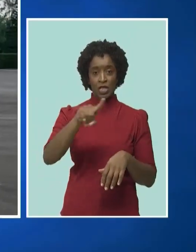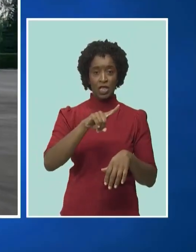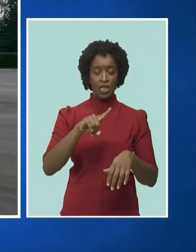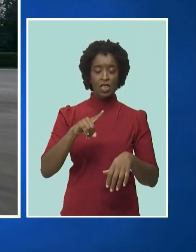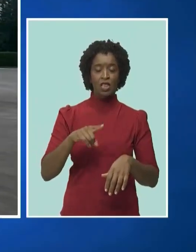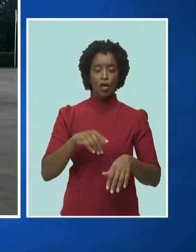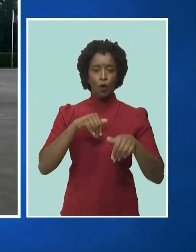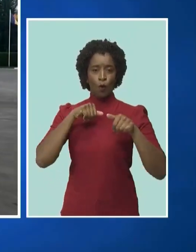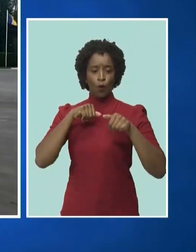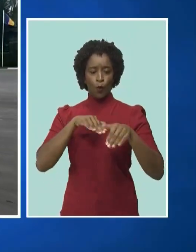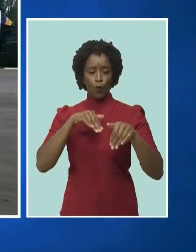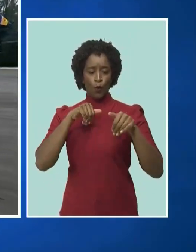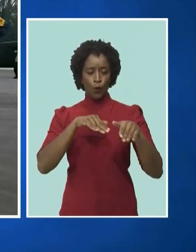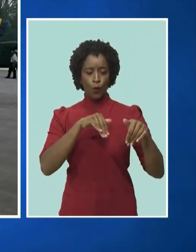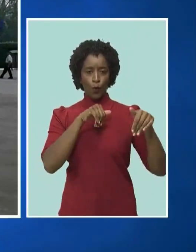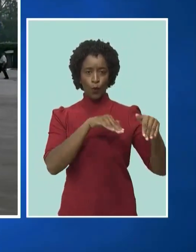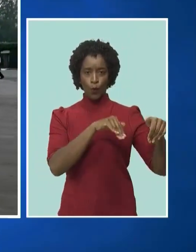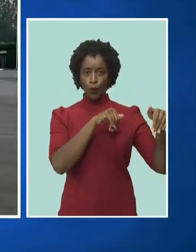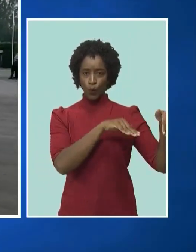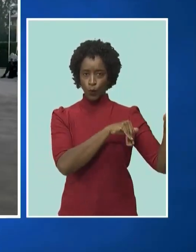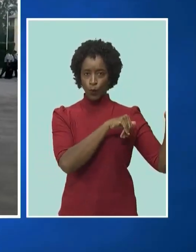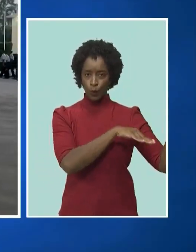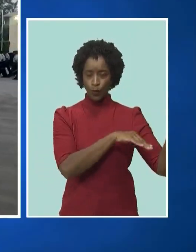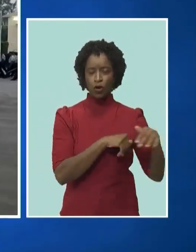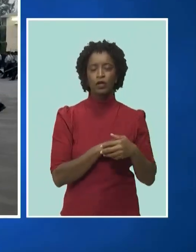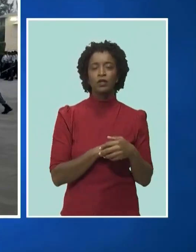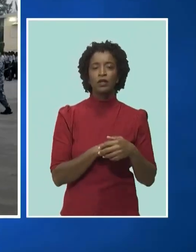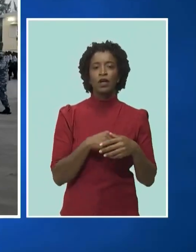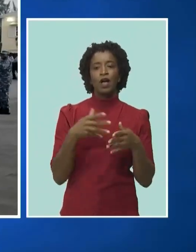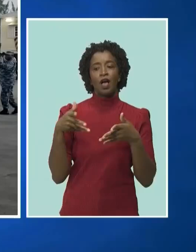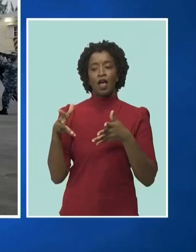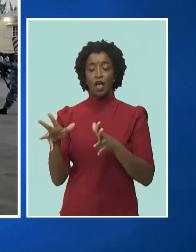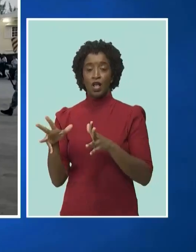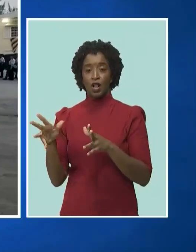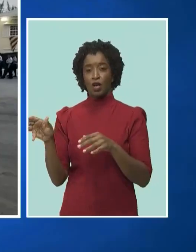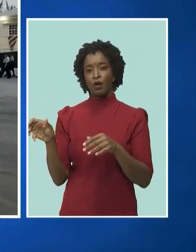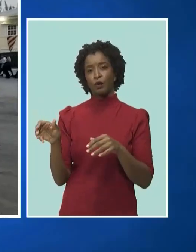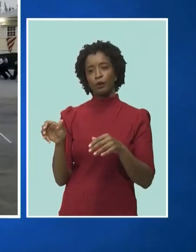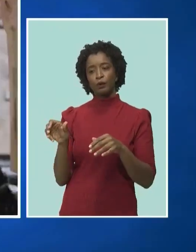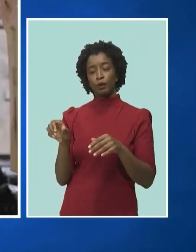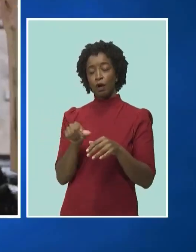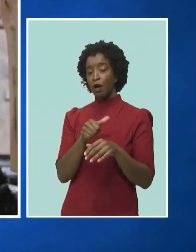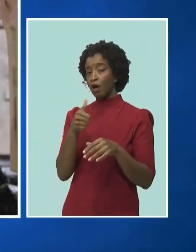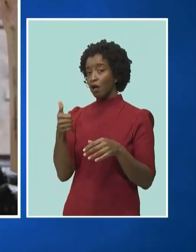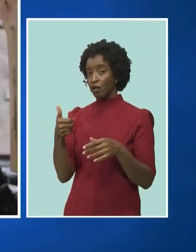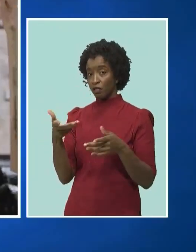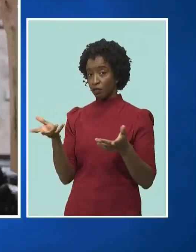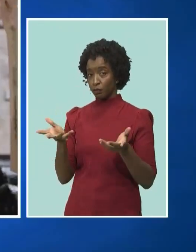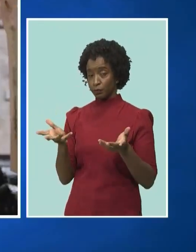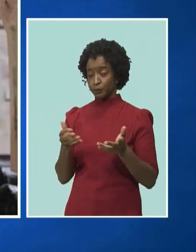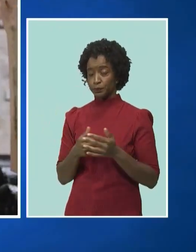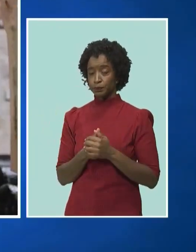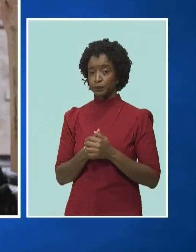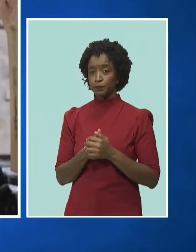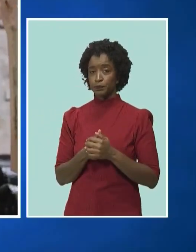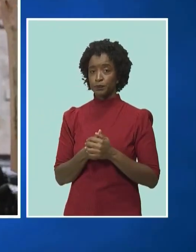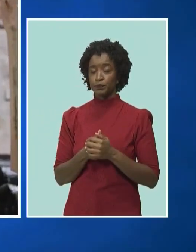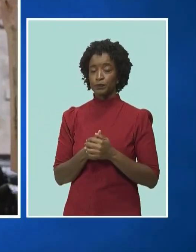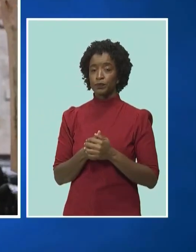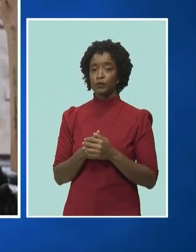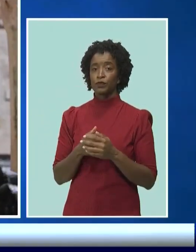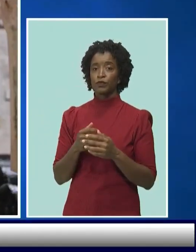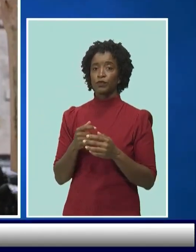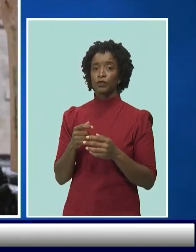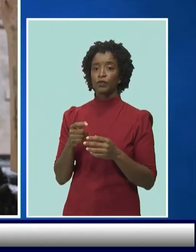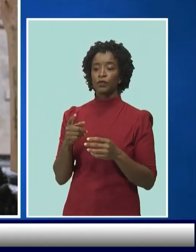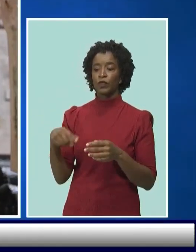give space to the other element of the presentation, which is the presentation of awards to all